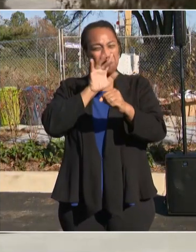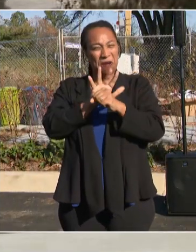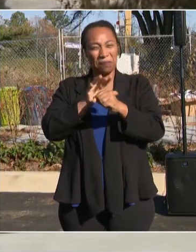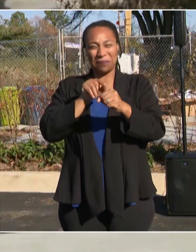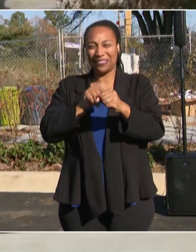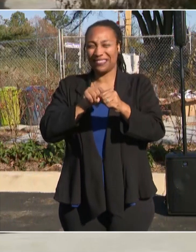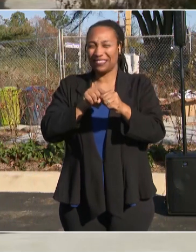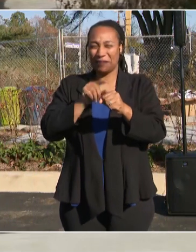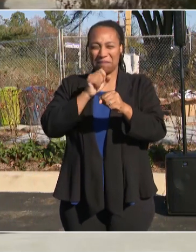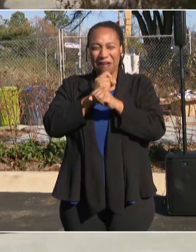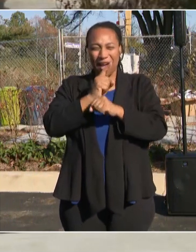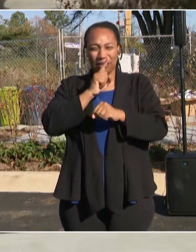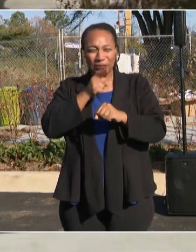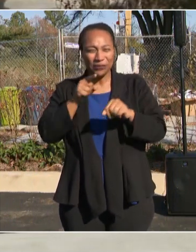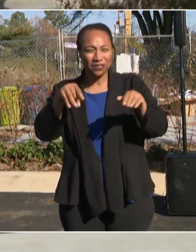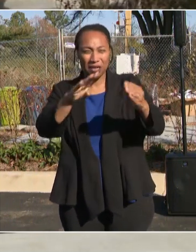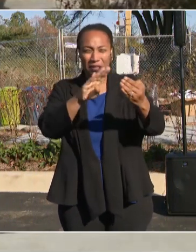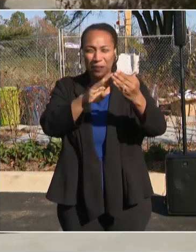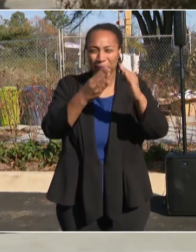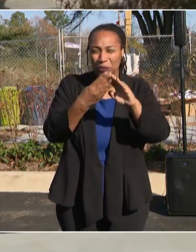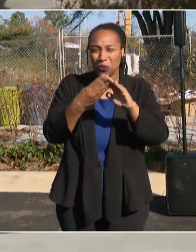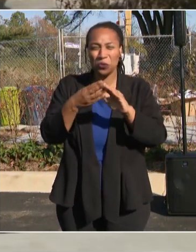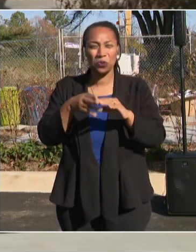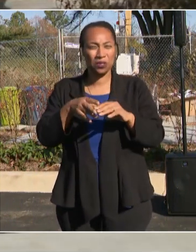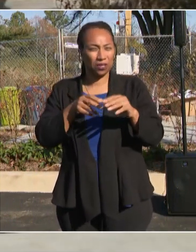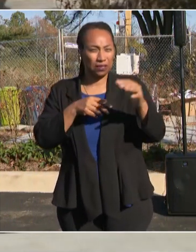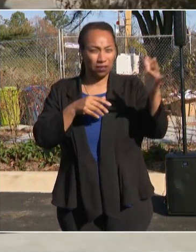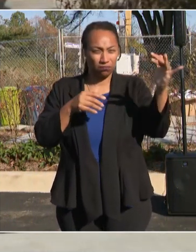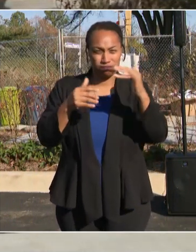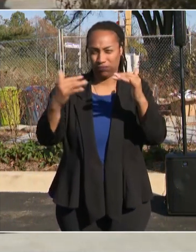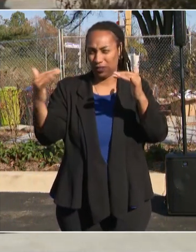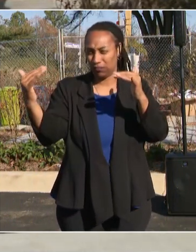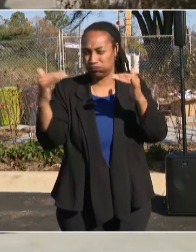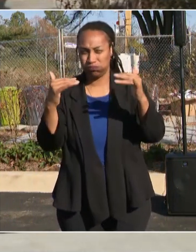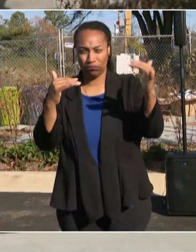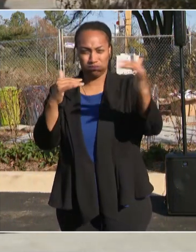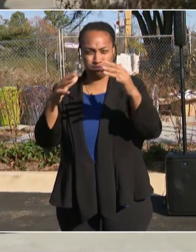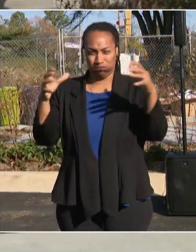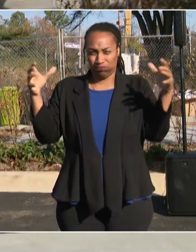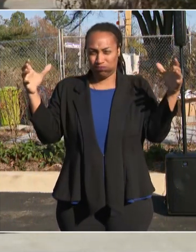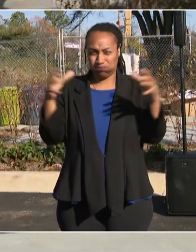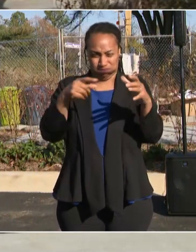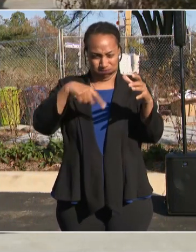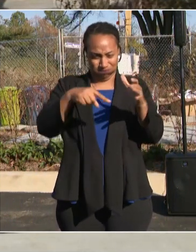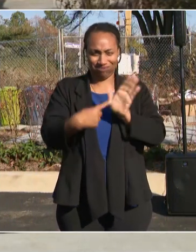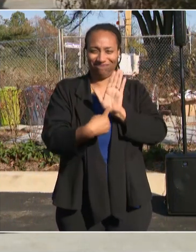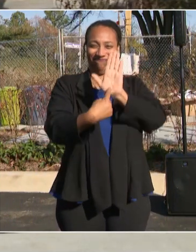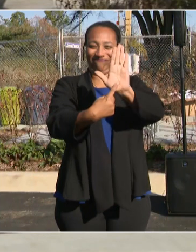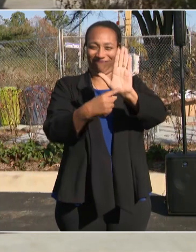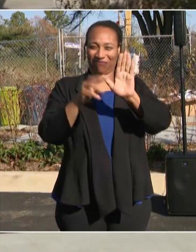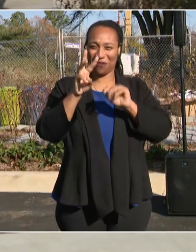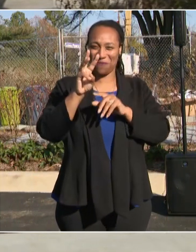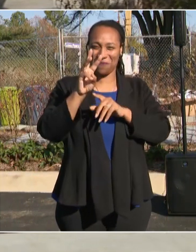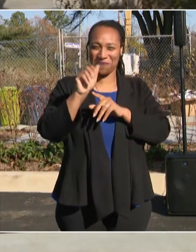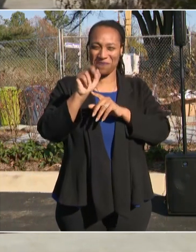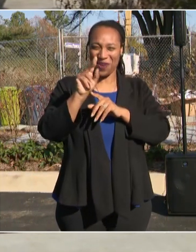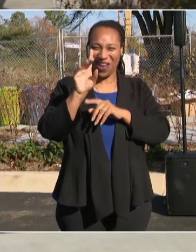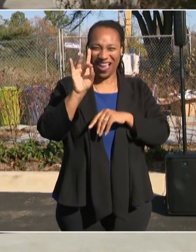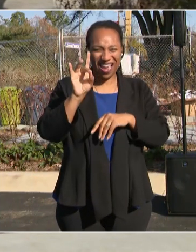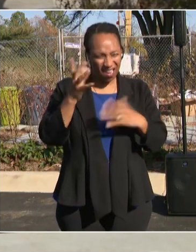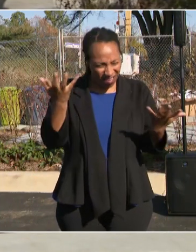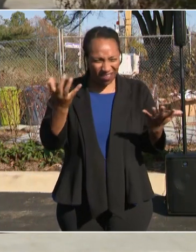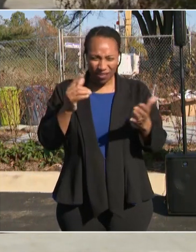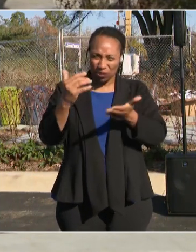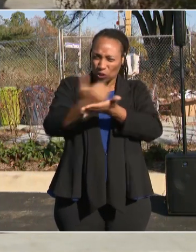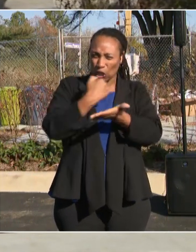back this community in a way that is reflective of Ward 8 and that Ward 8 deserves. So we are